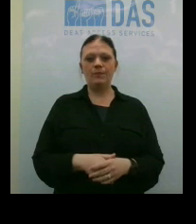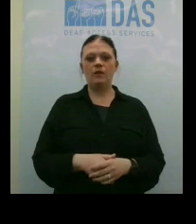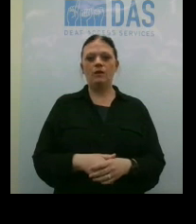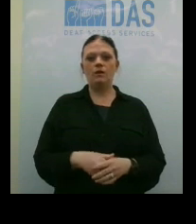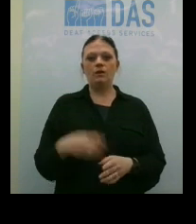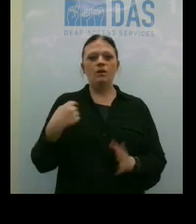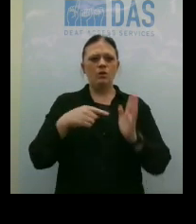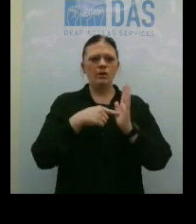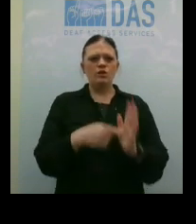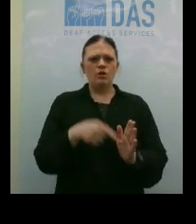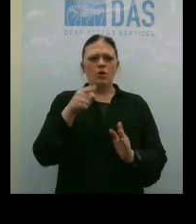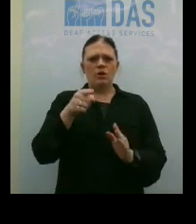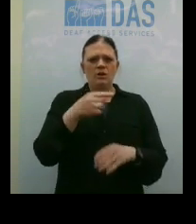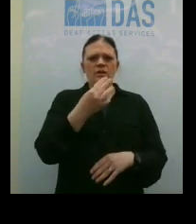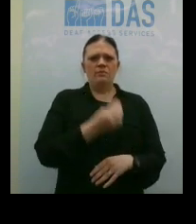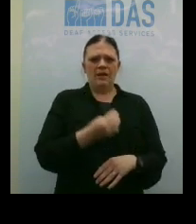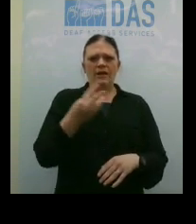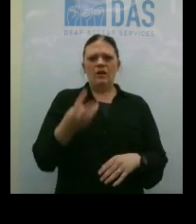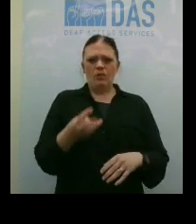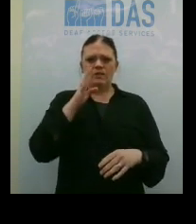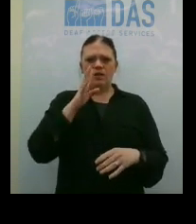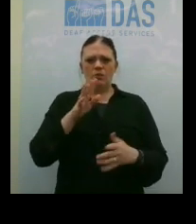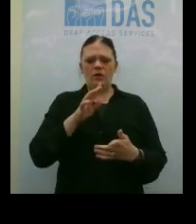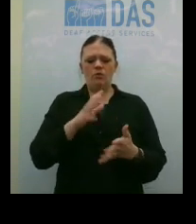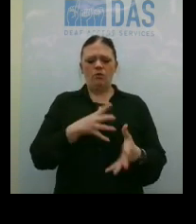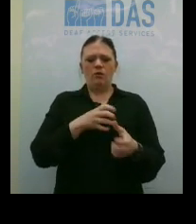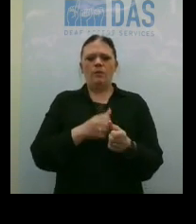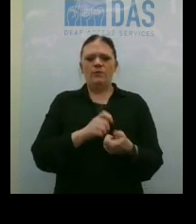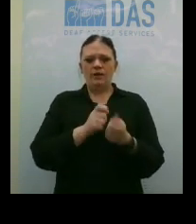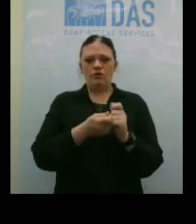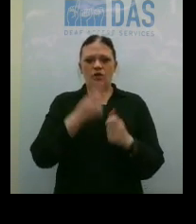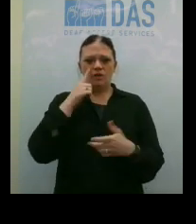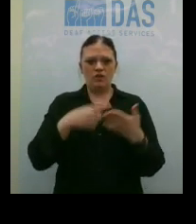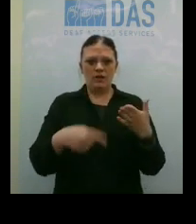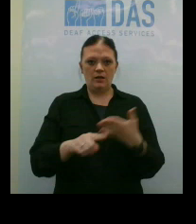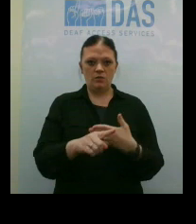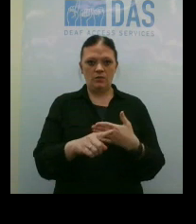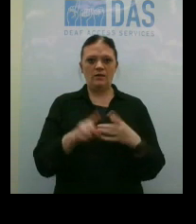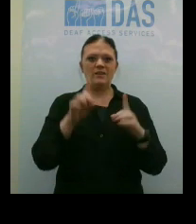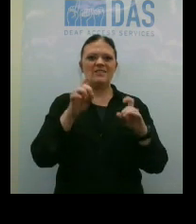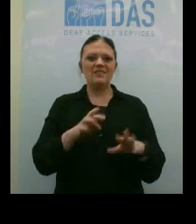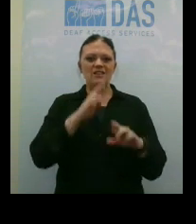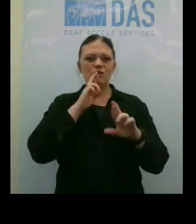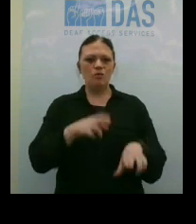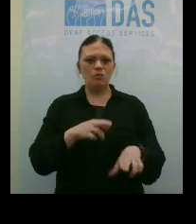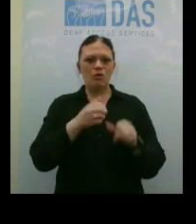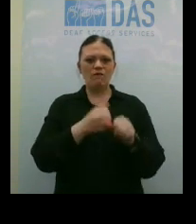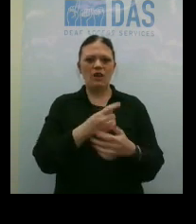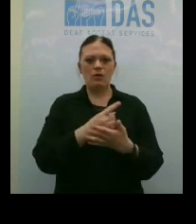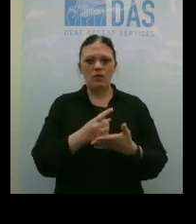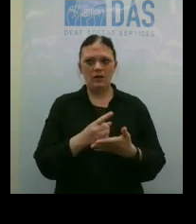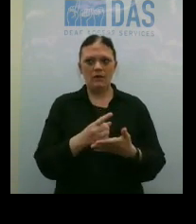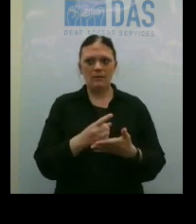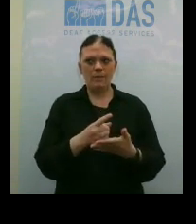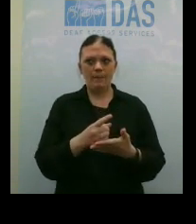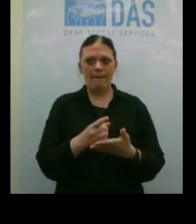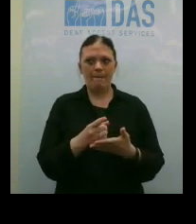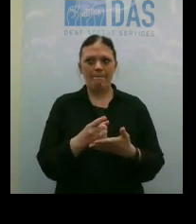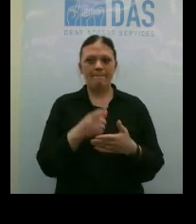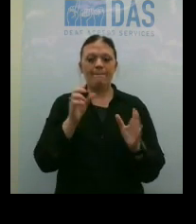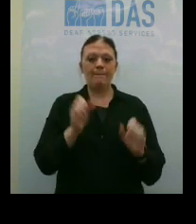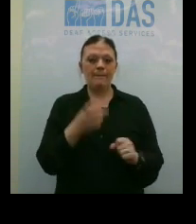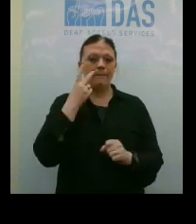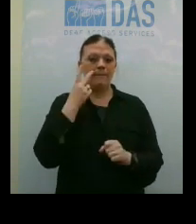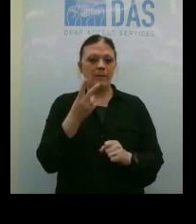on Monday and Wednesday. We'll be updating it again for next week. This is the COVID-19 test reported by week, and you see